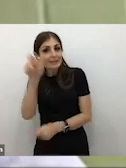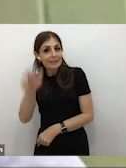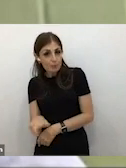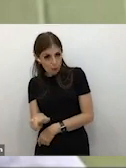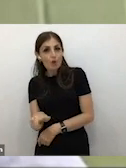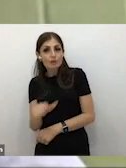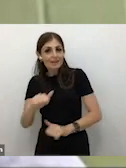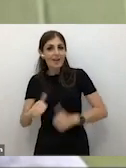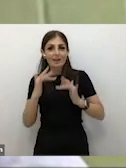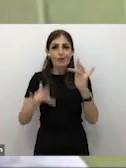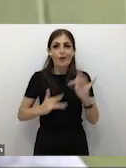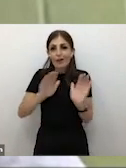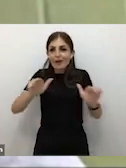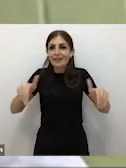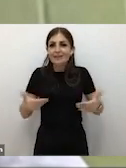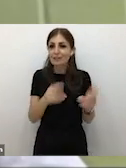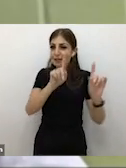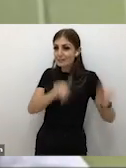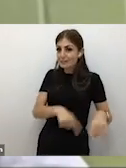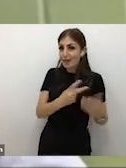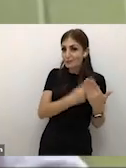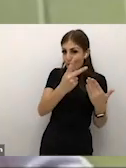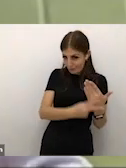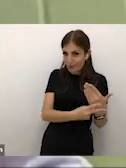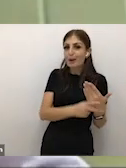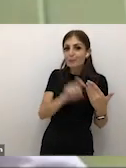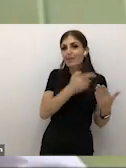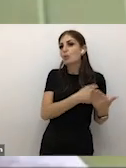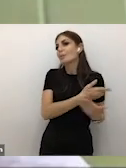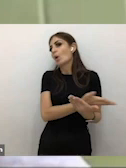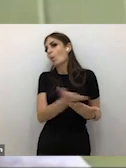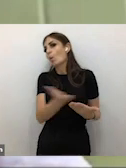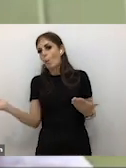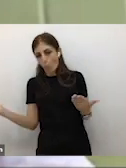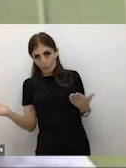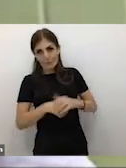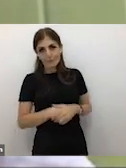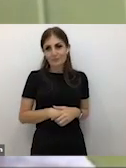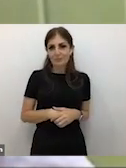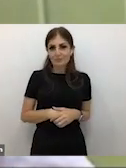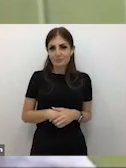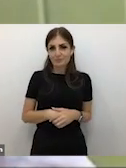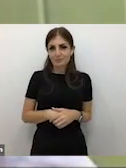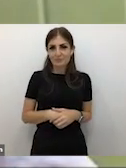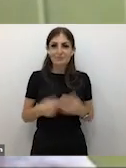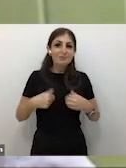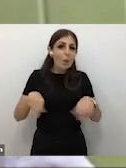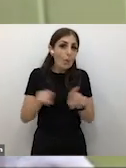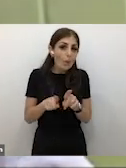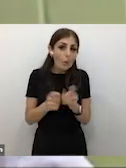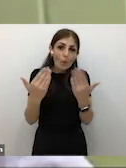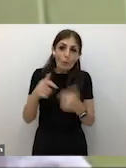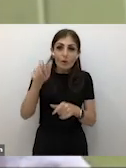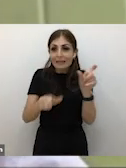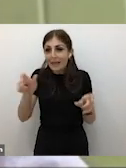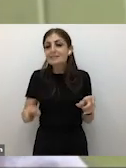facilitator at our online induction at the start of the program, and they will be present throughout the program. We will also welcome guest